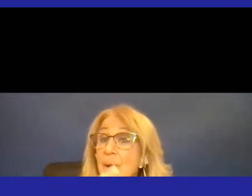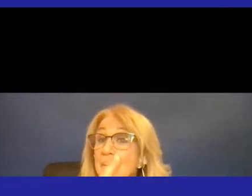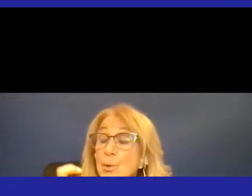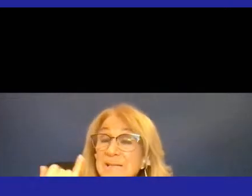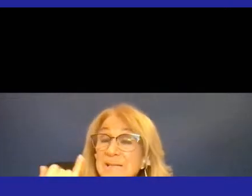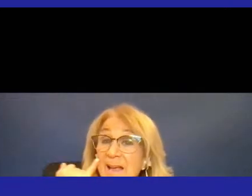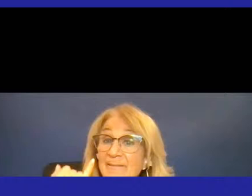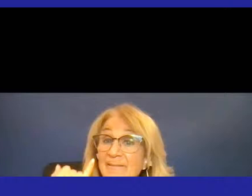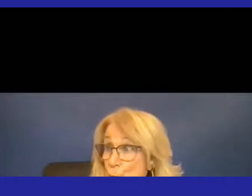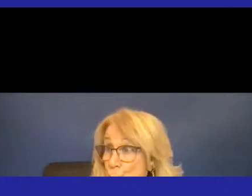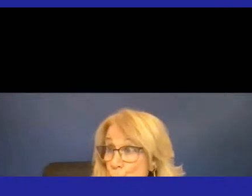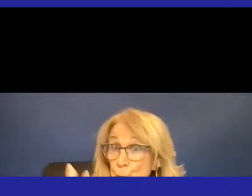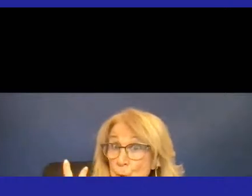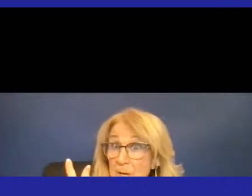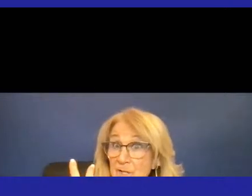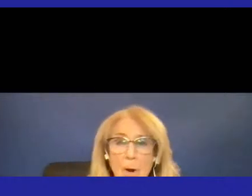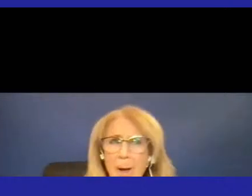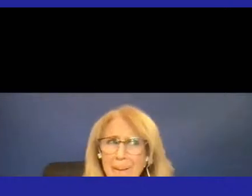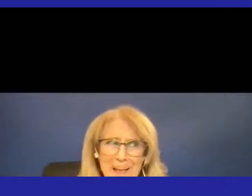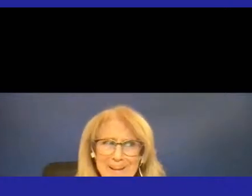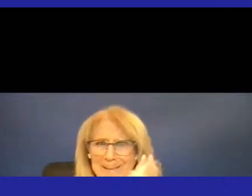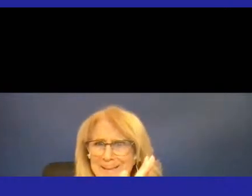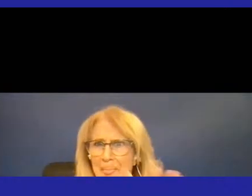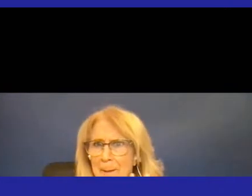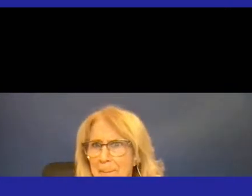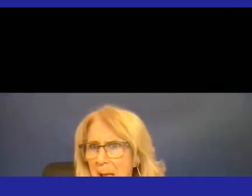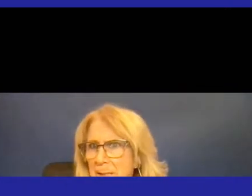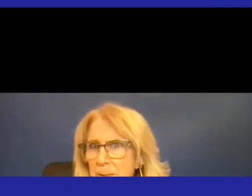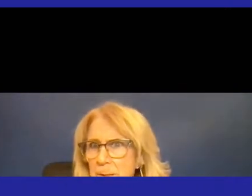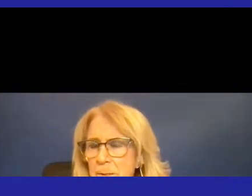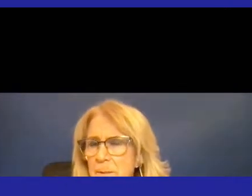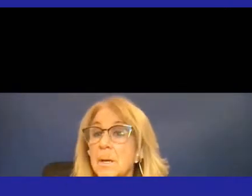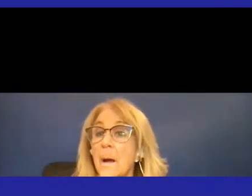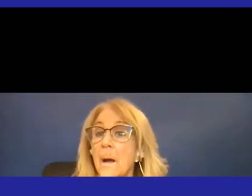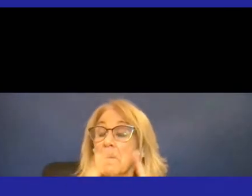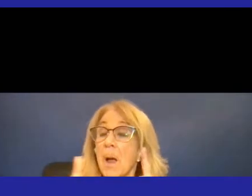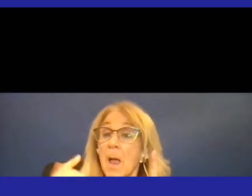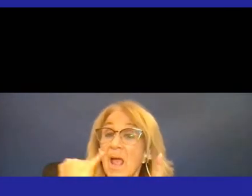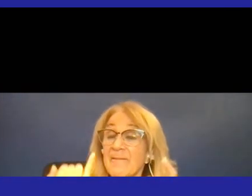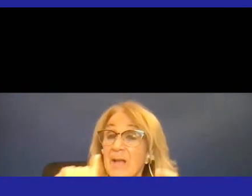I'm not gonna send them a message. Yep. Right. Well, if the last time was